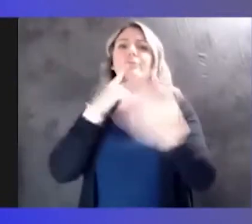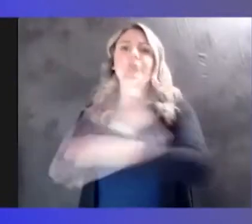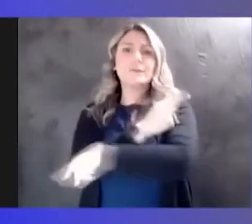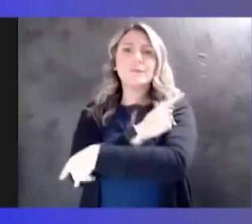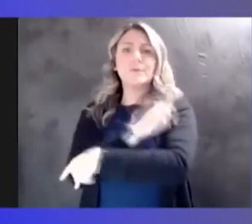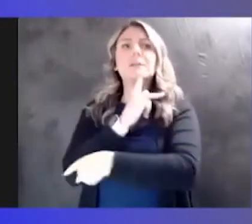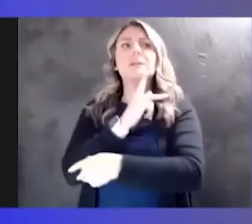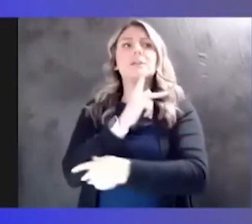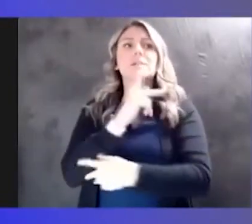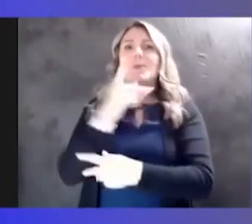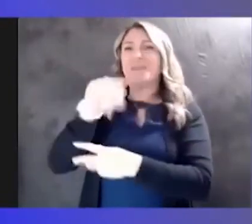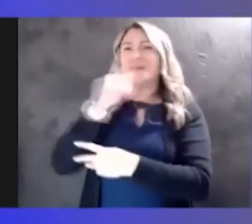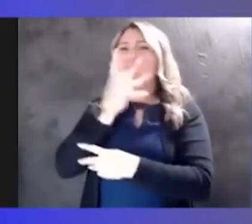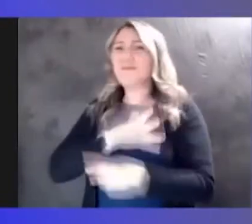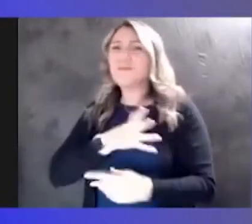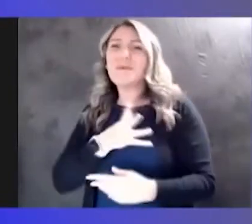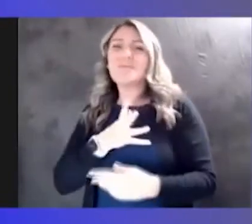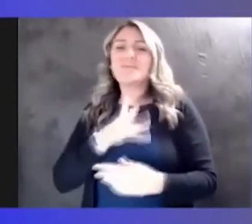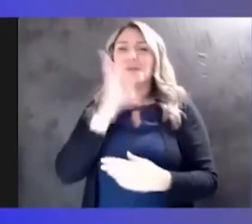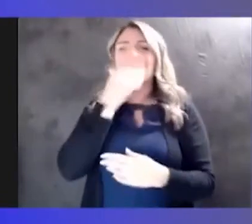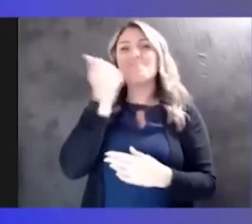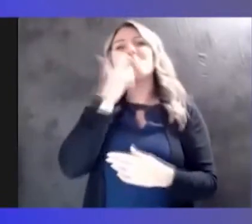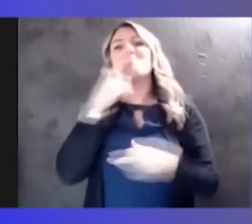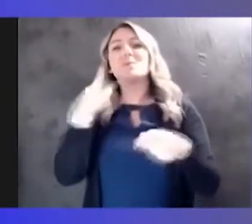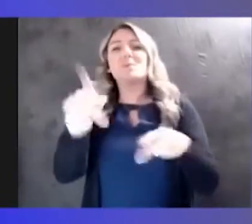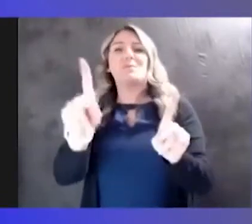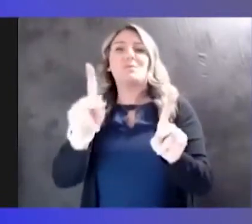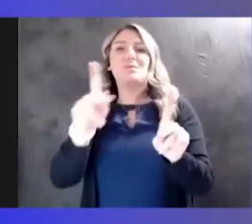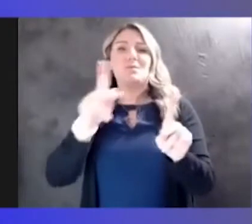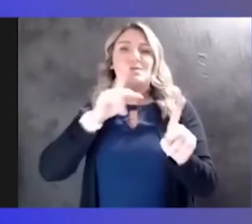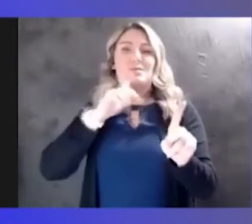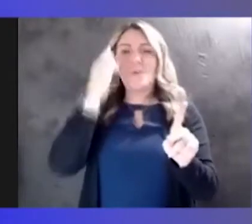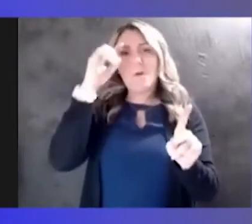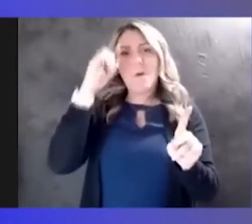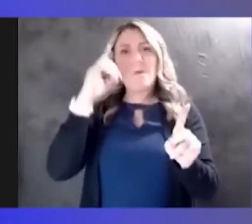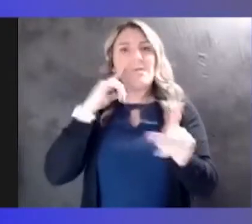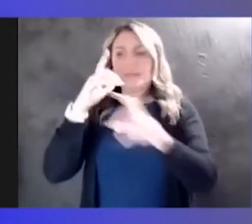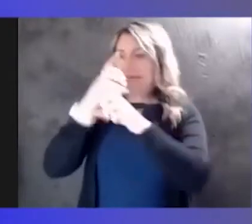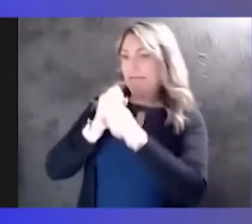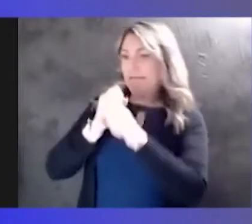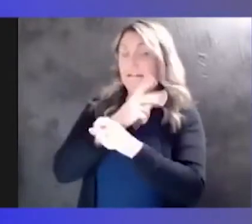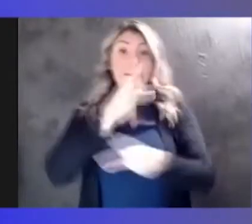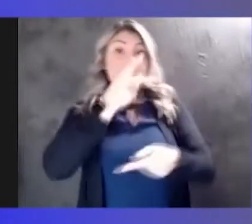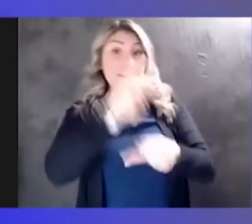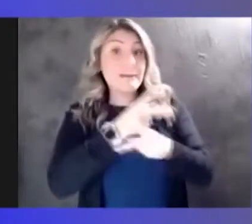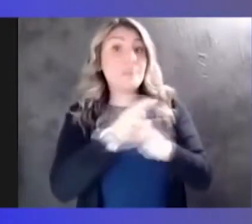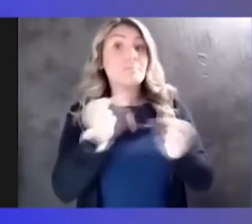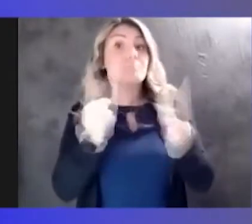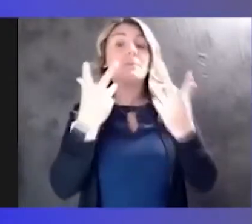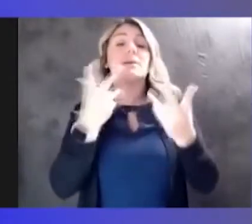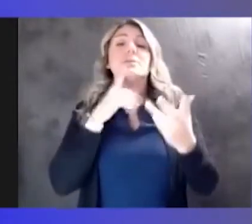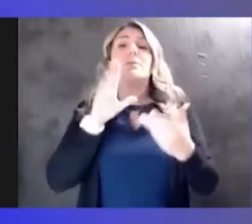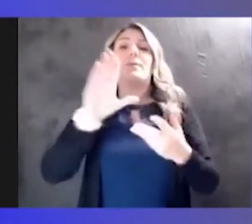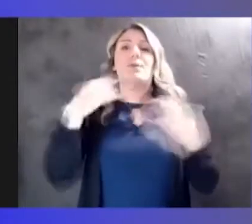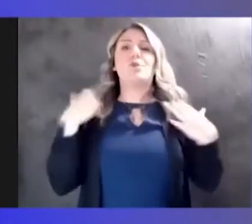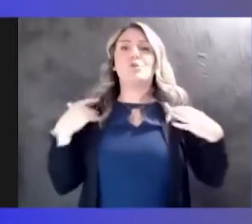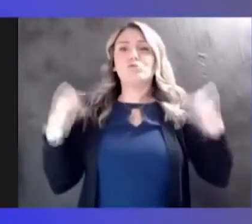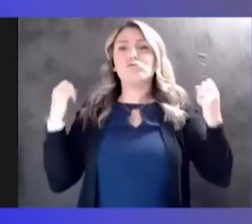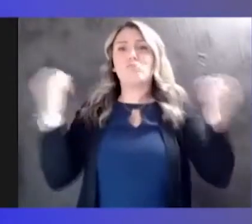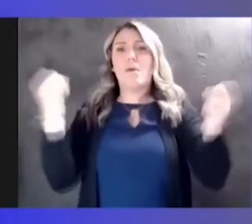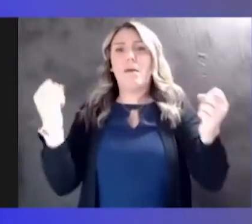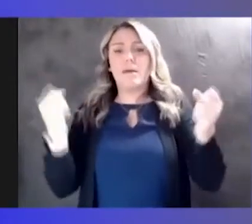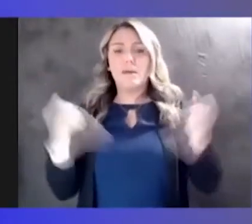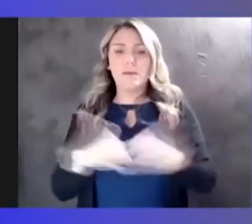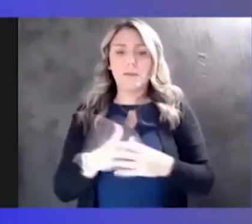ladies the best opportunity to get and to keep as much of their strength of those muscle